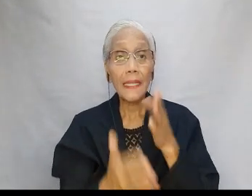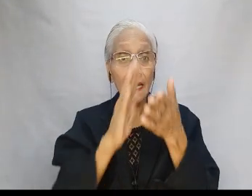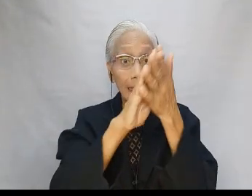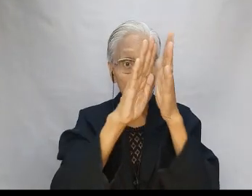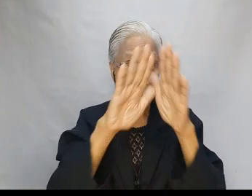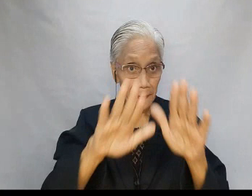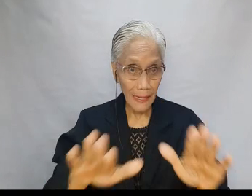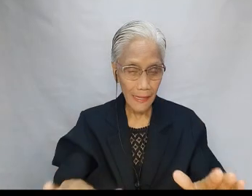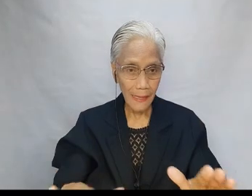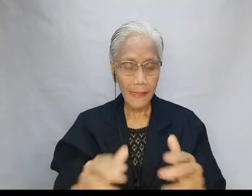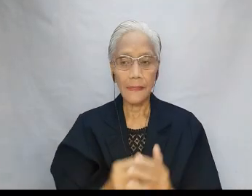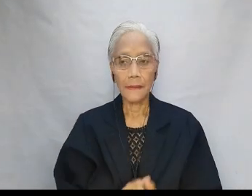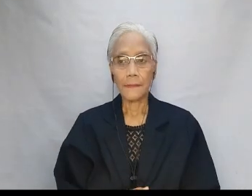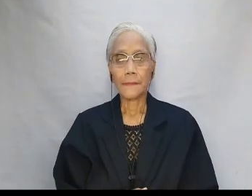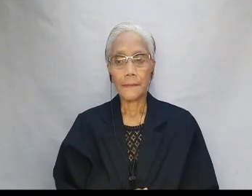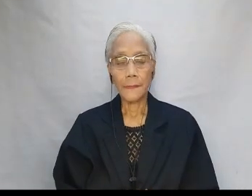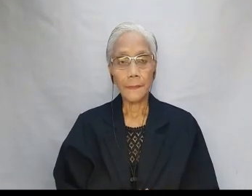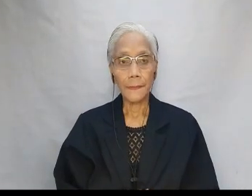peace.